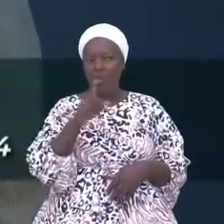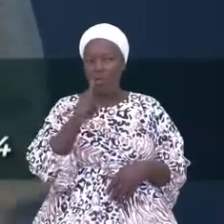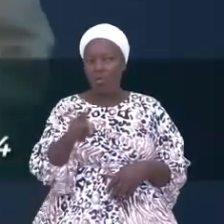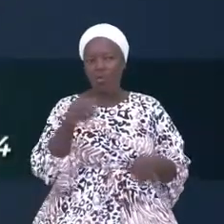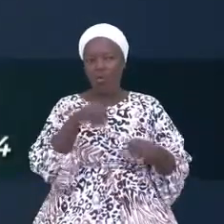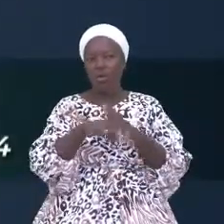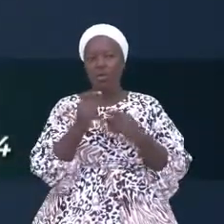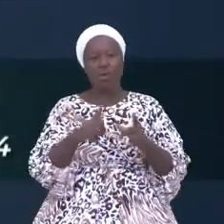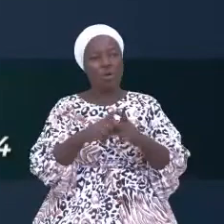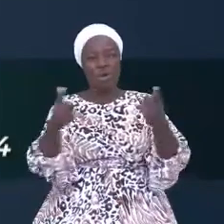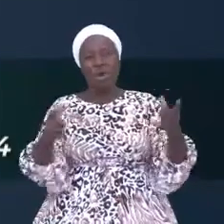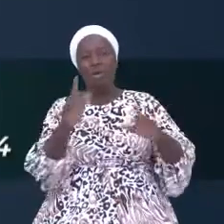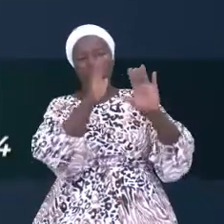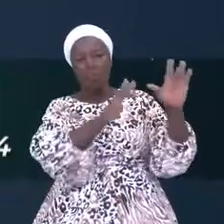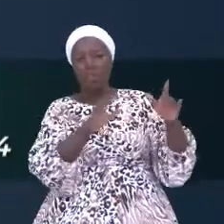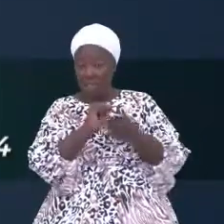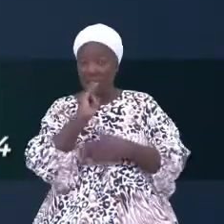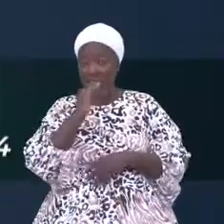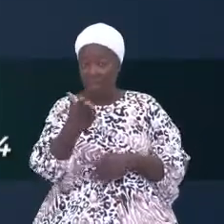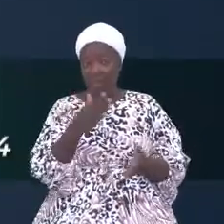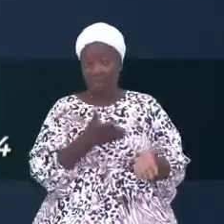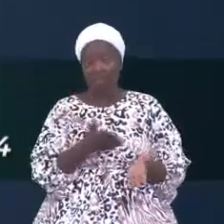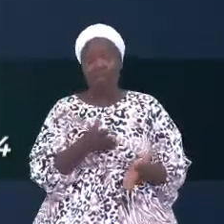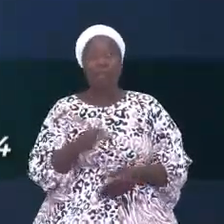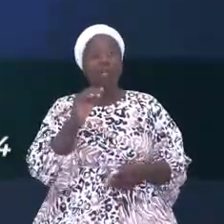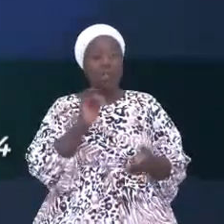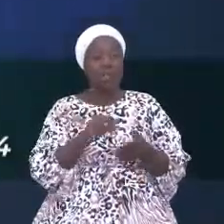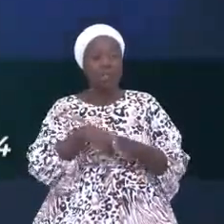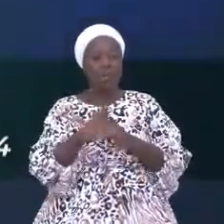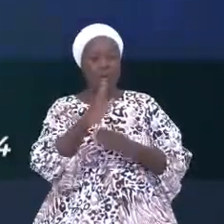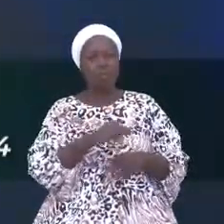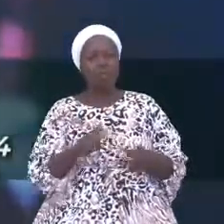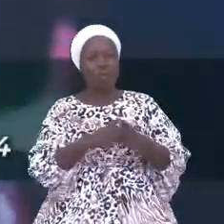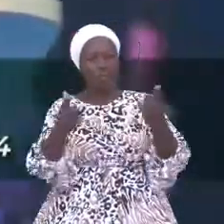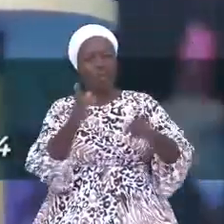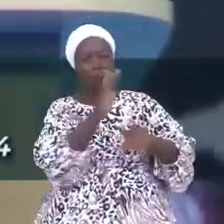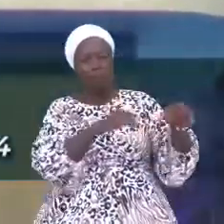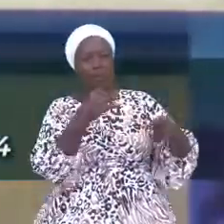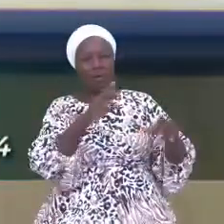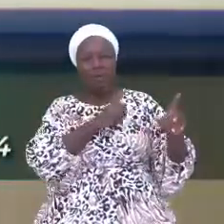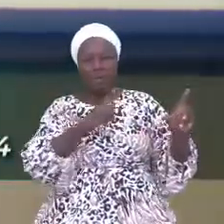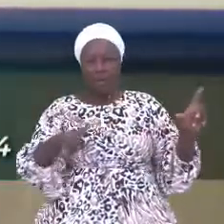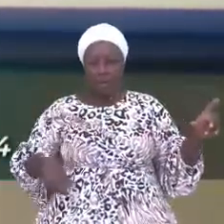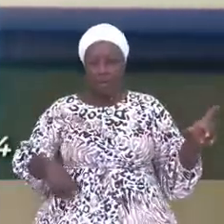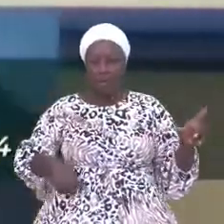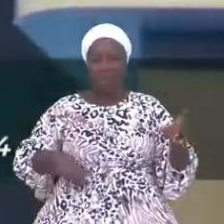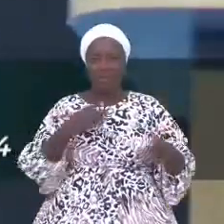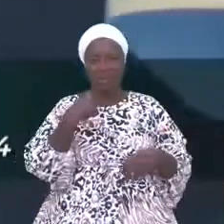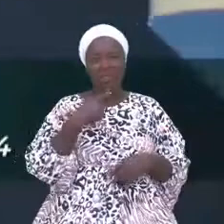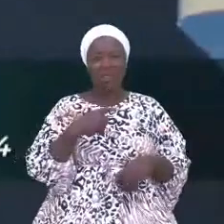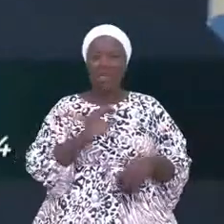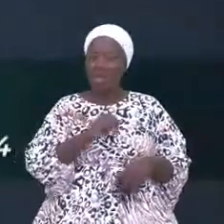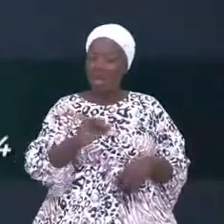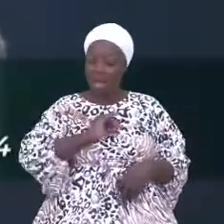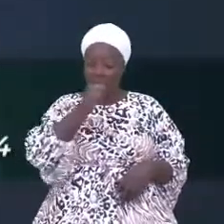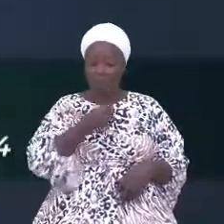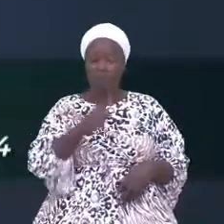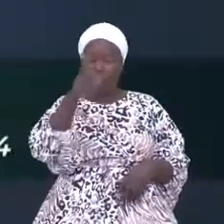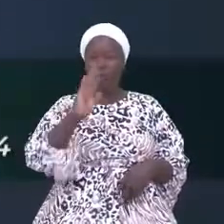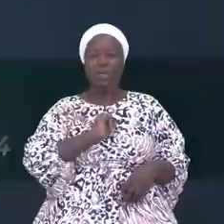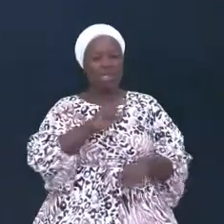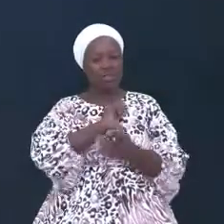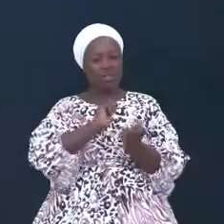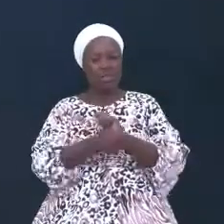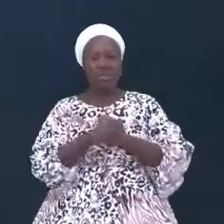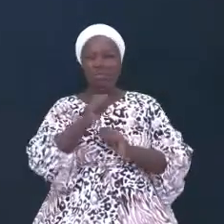manifold mercies. That's it. In the manifold mercies of the Lord. And he says, I am God, I change not. He